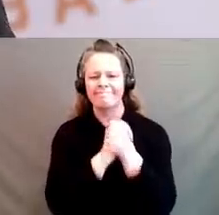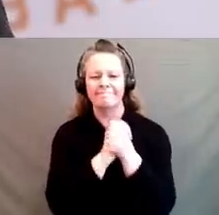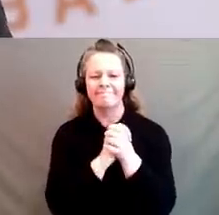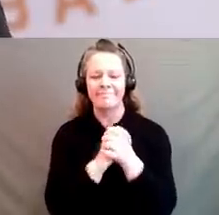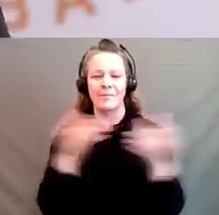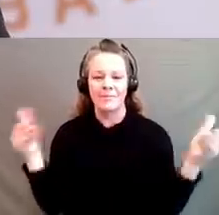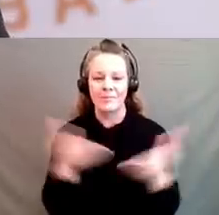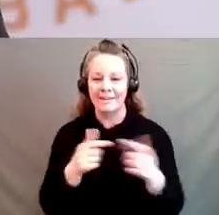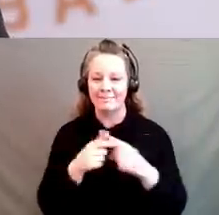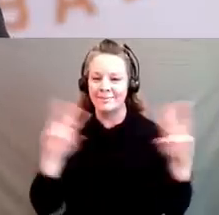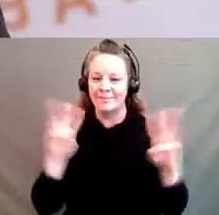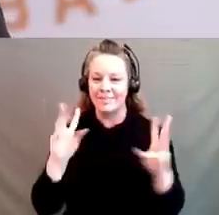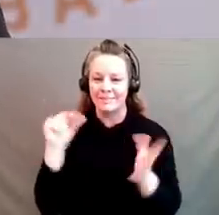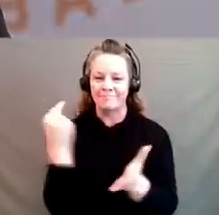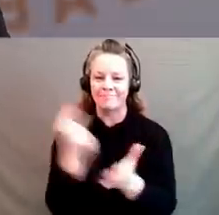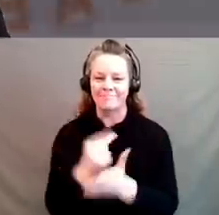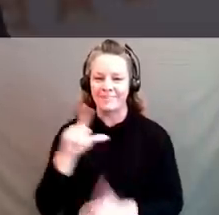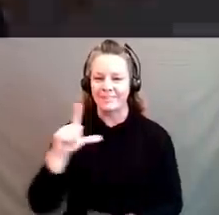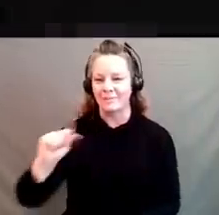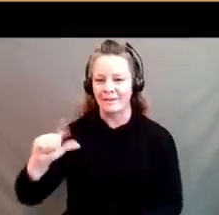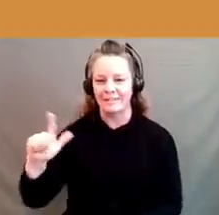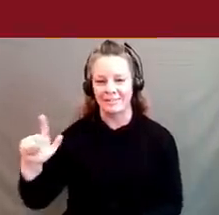Commencement 2021.